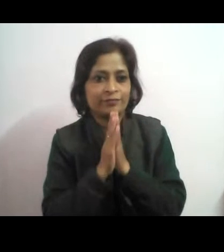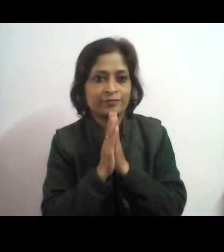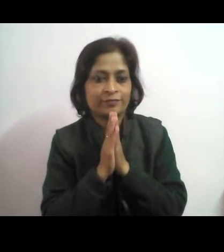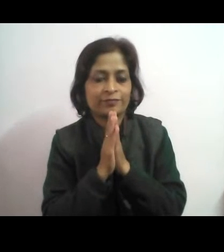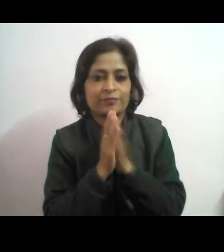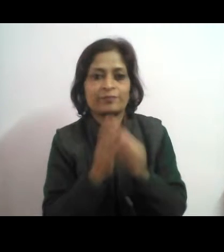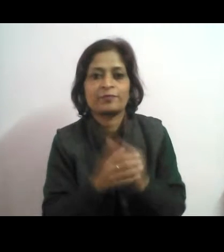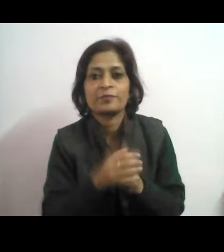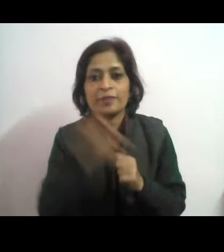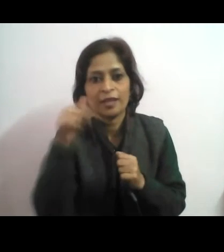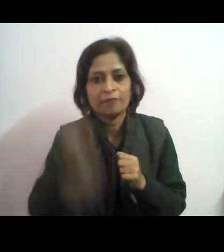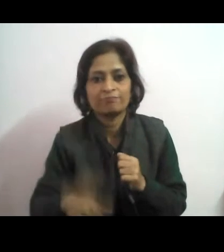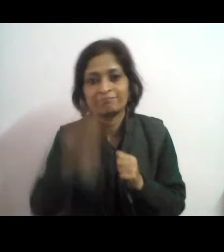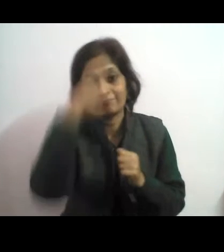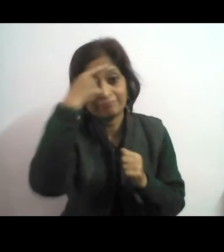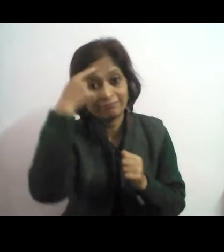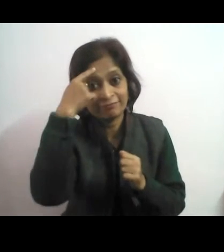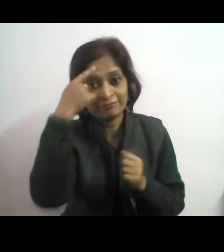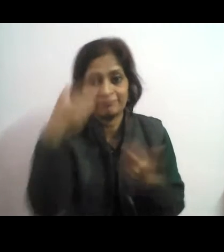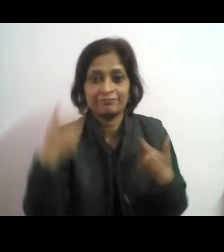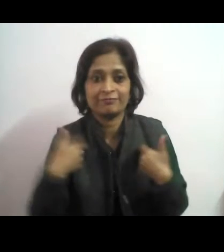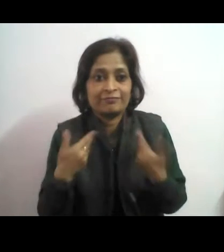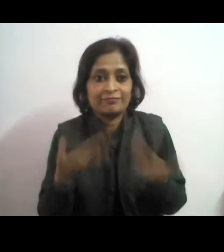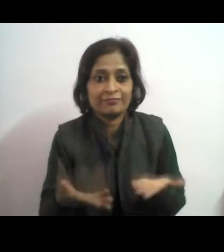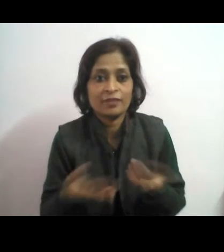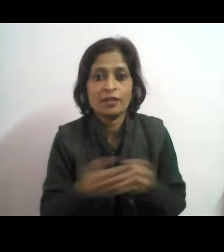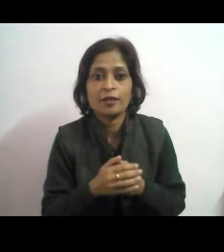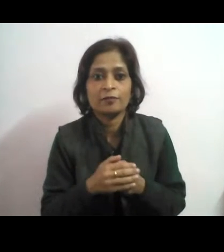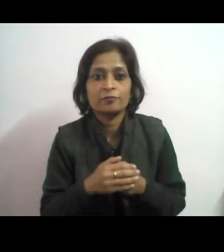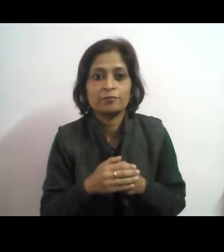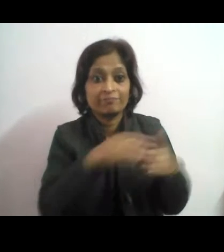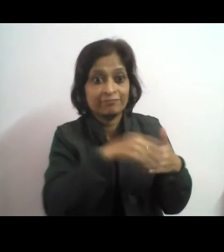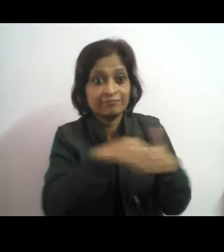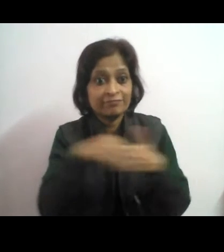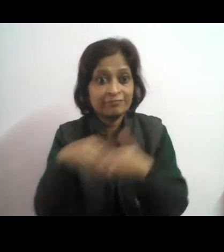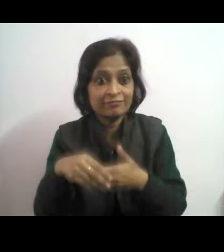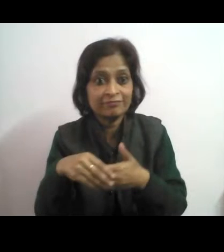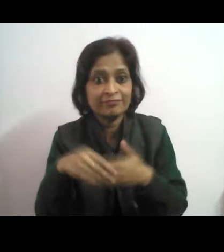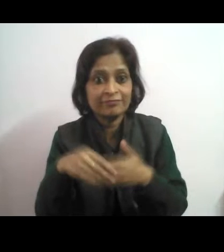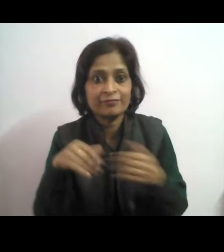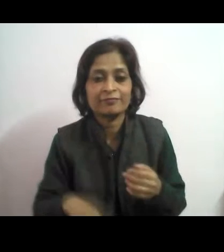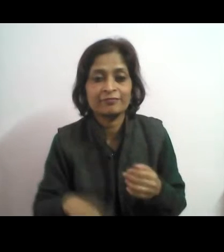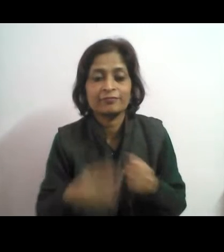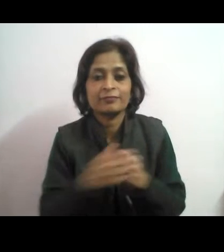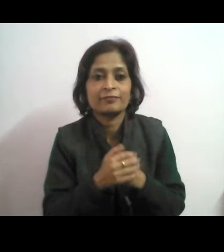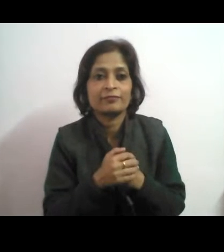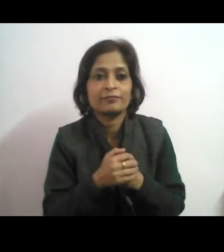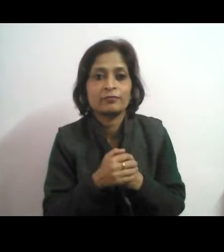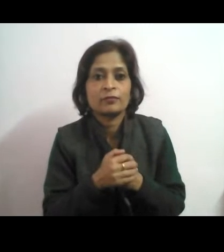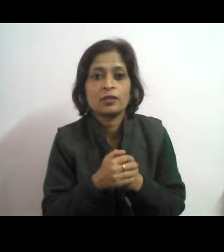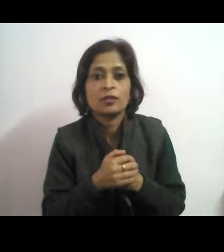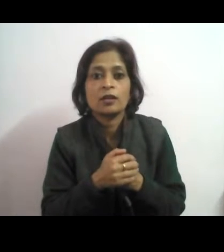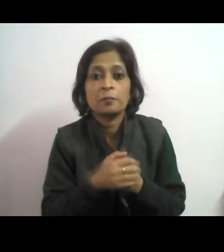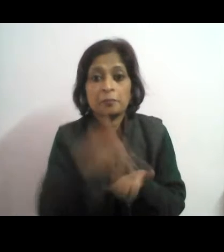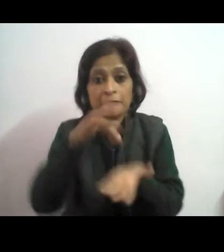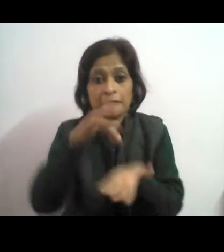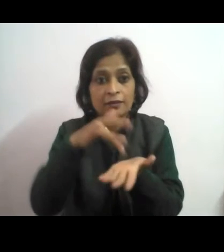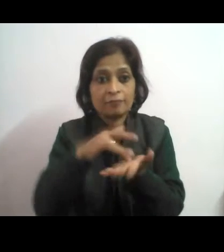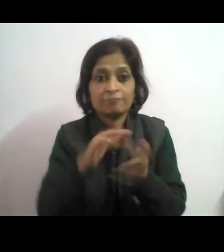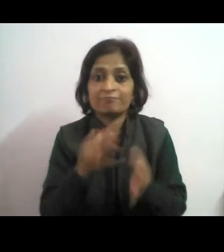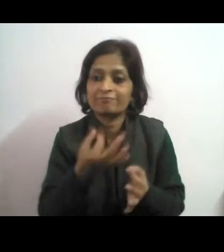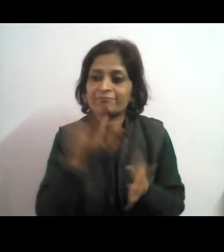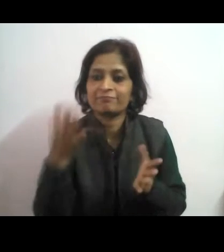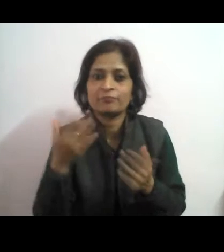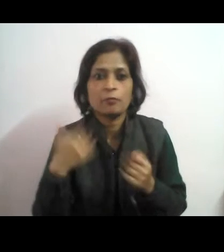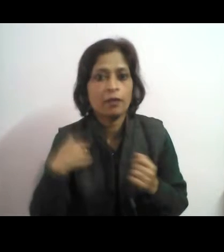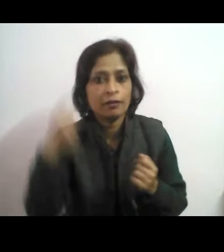great pleasure to be introduced to such a very, very distinguished crowd. This was a